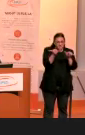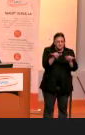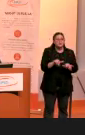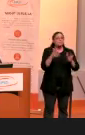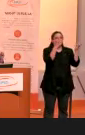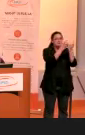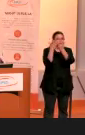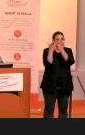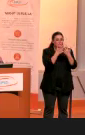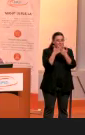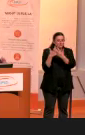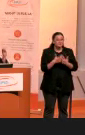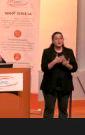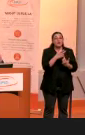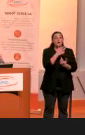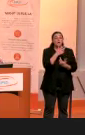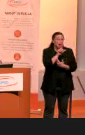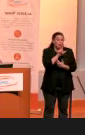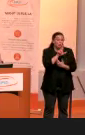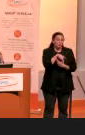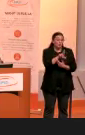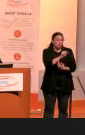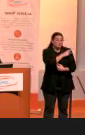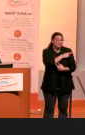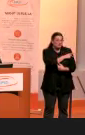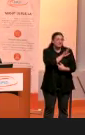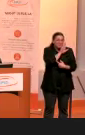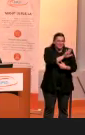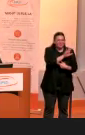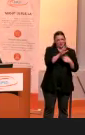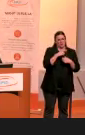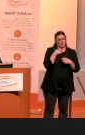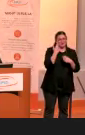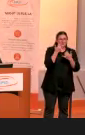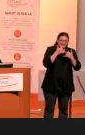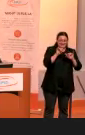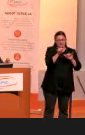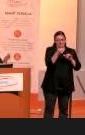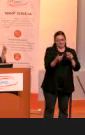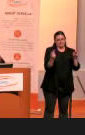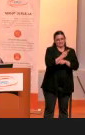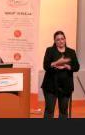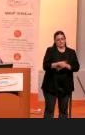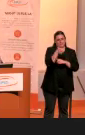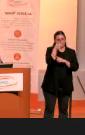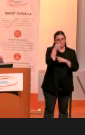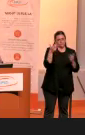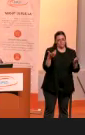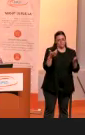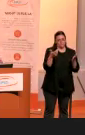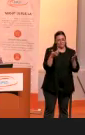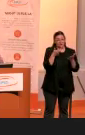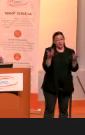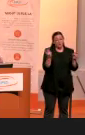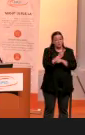factors, patients with lupus still had a 10 times increased risk of having a heart attack and a 17-fold